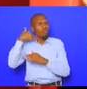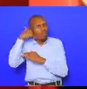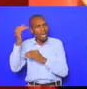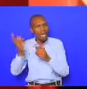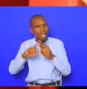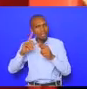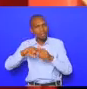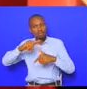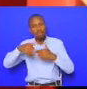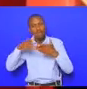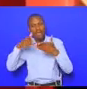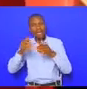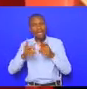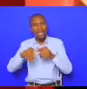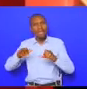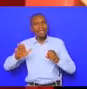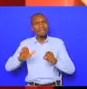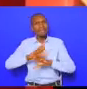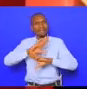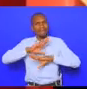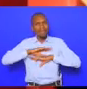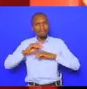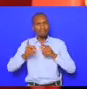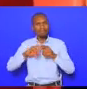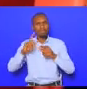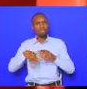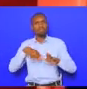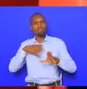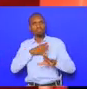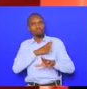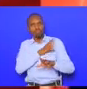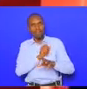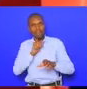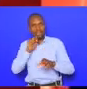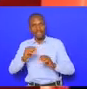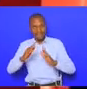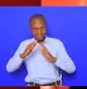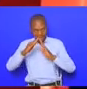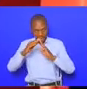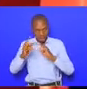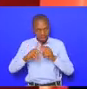appear is enough trust in this House, Honorable Speaker, for us